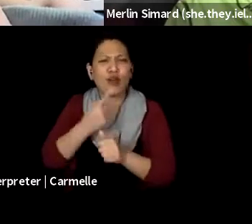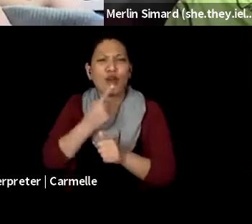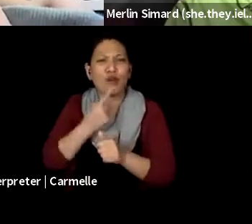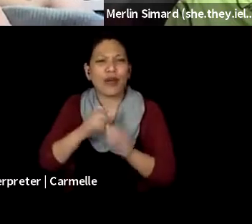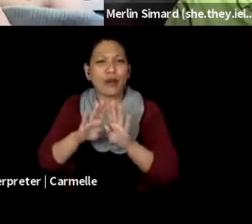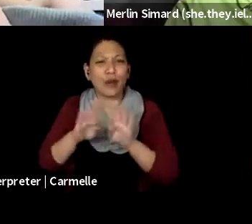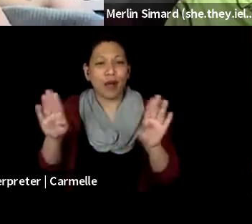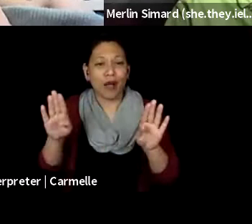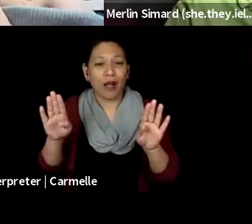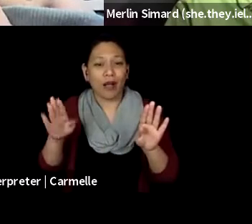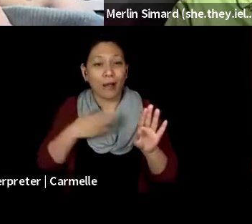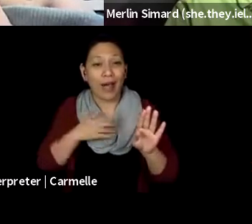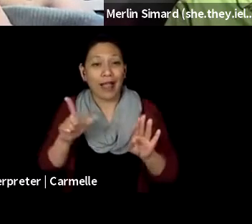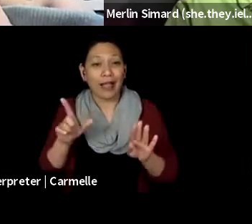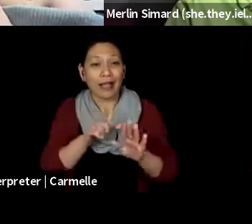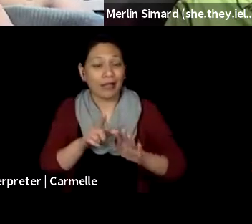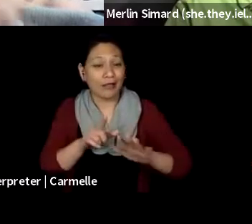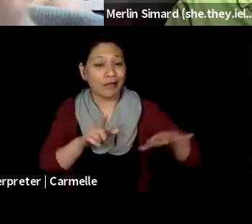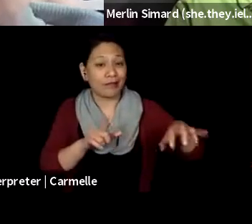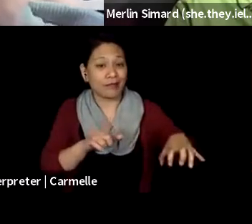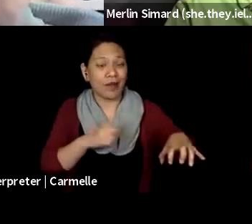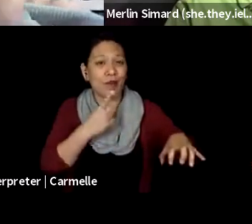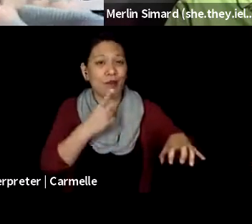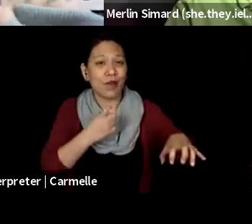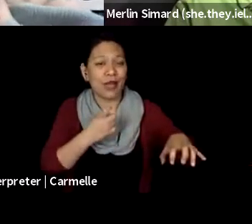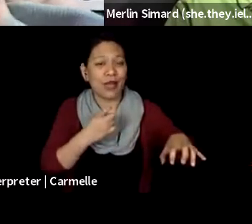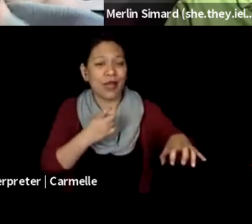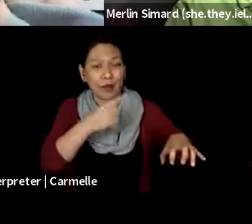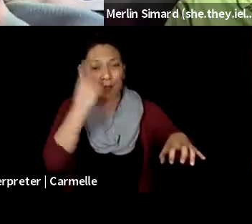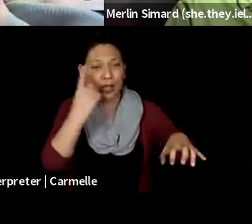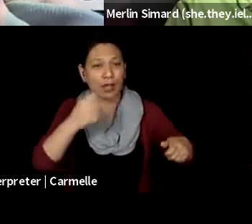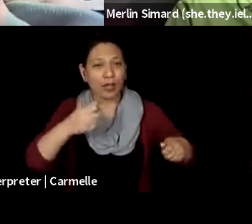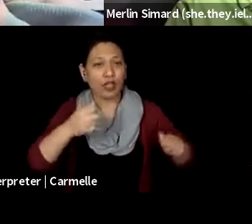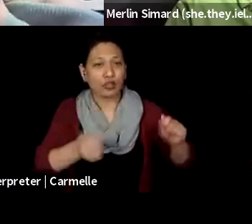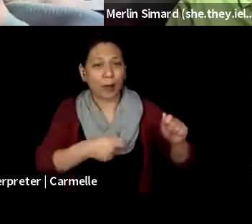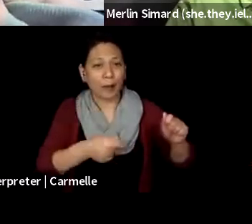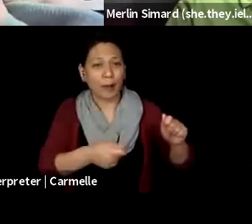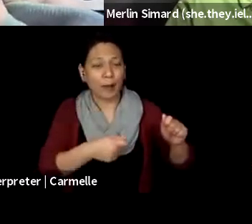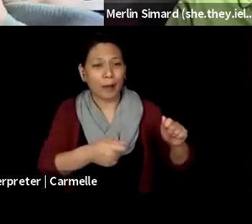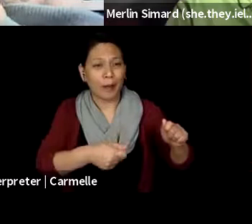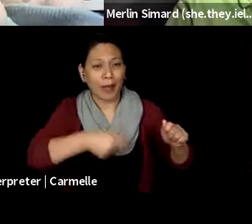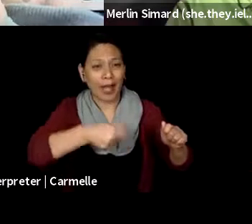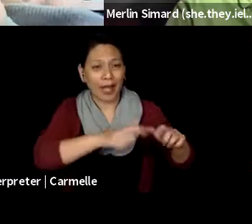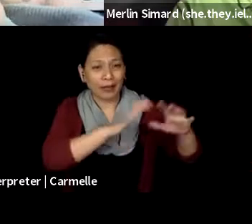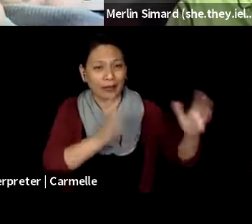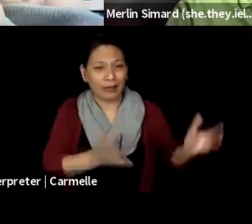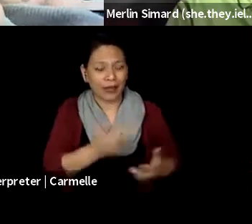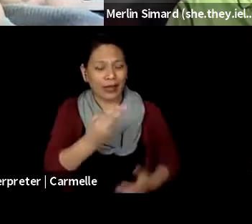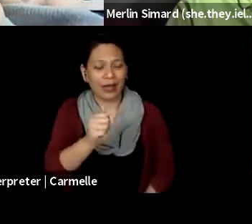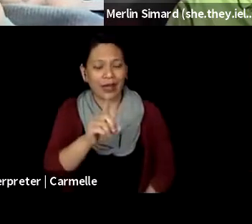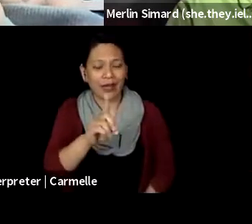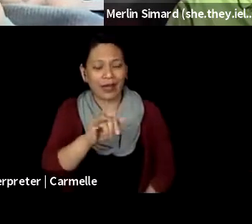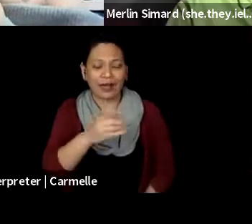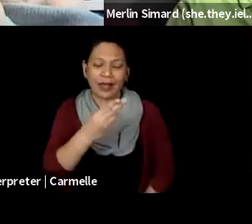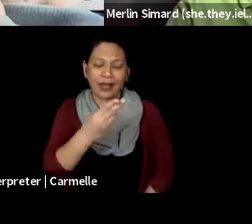the left of me, I have a red and black drum bag with beautiful Haida art on it. To the right of me, I have my